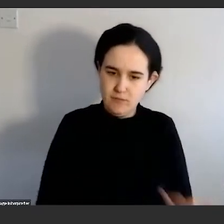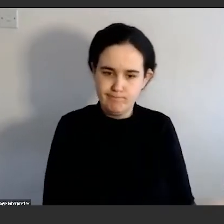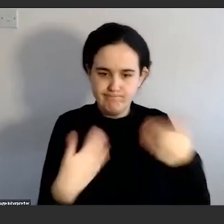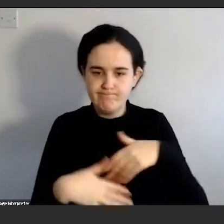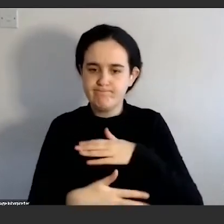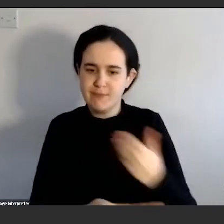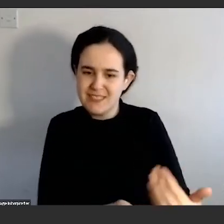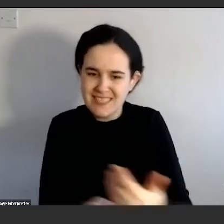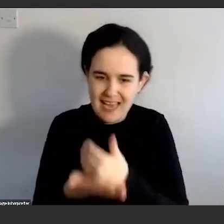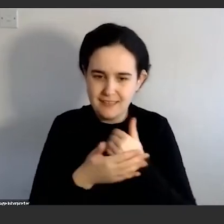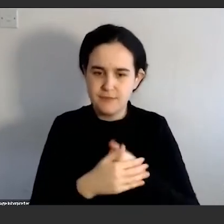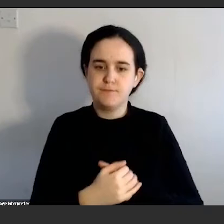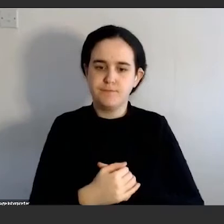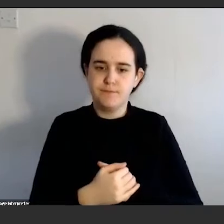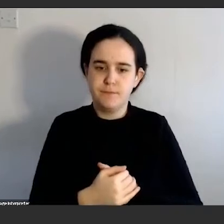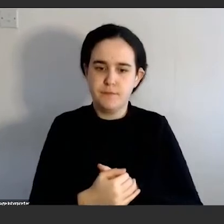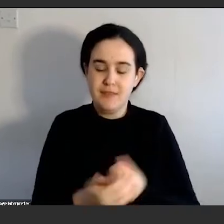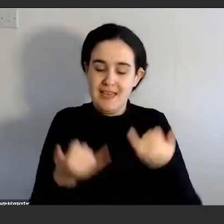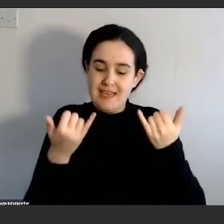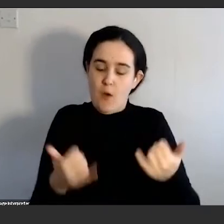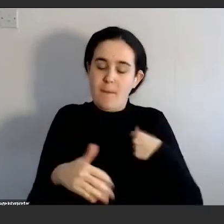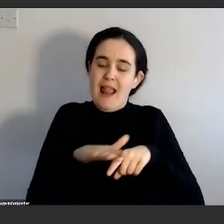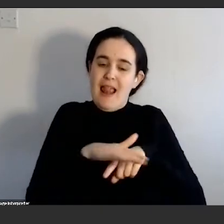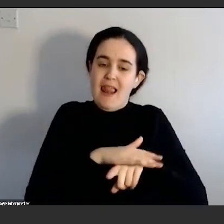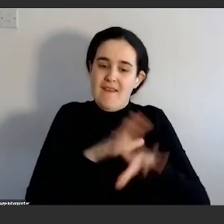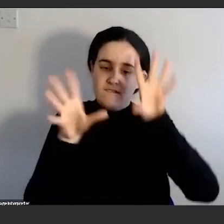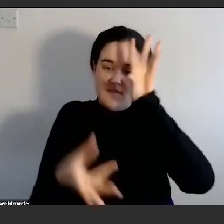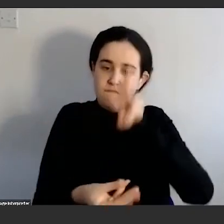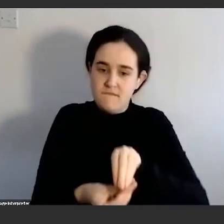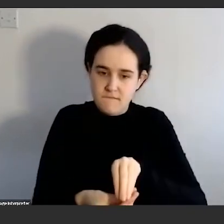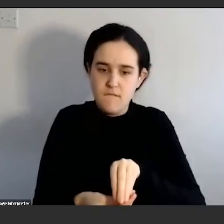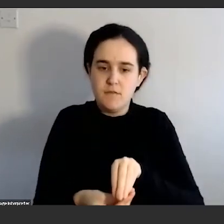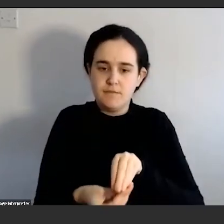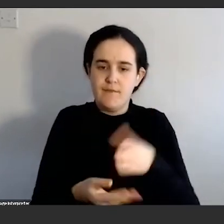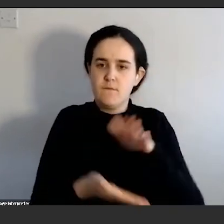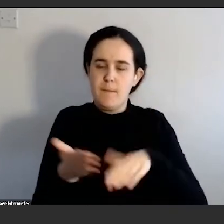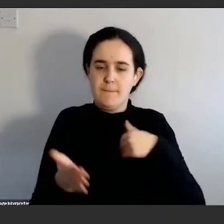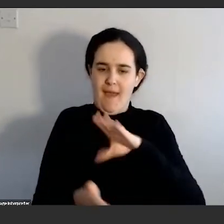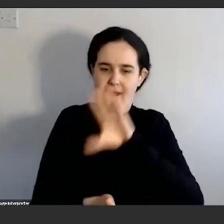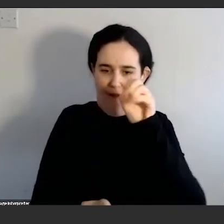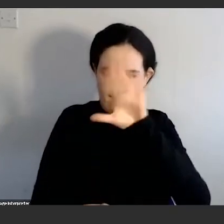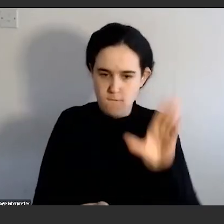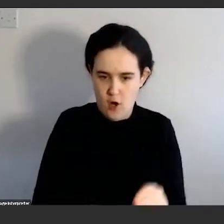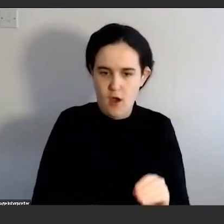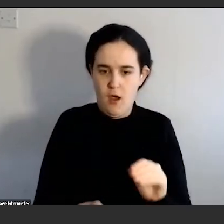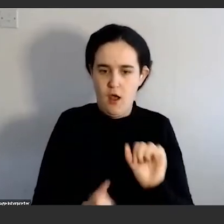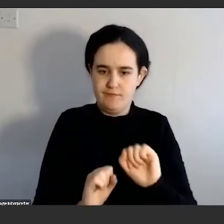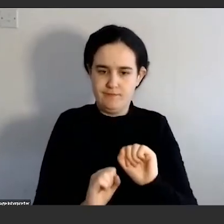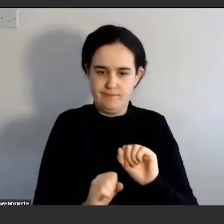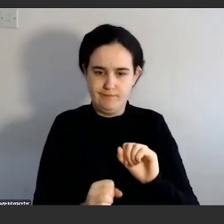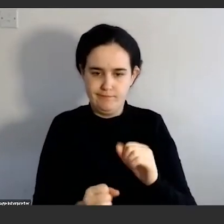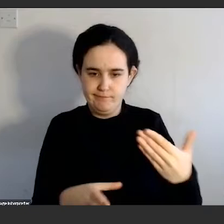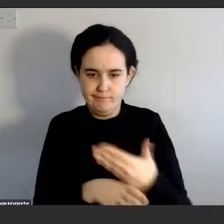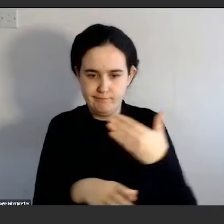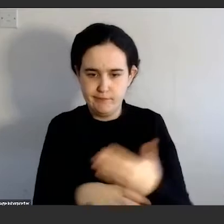which will be a time to celebrate, a time to learn and to commit to action. And I hope that we will all re-examine our